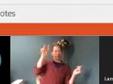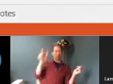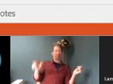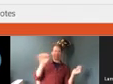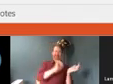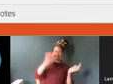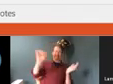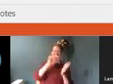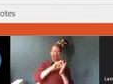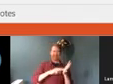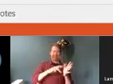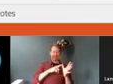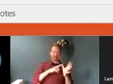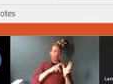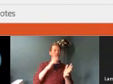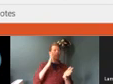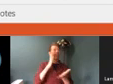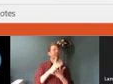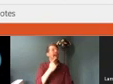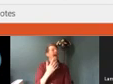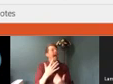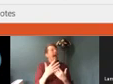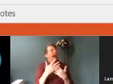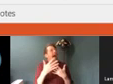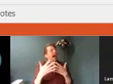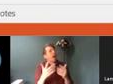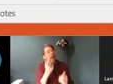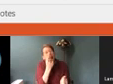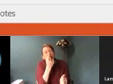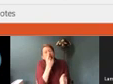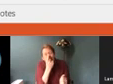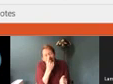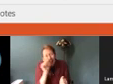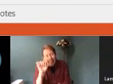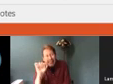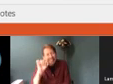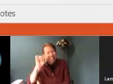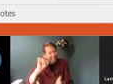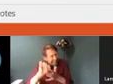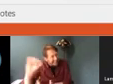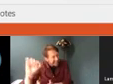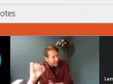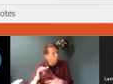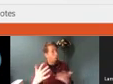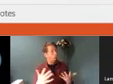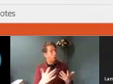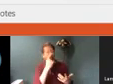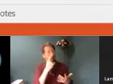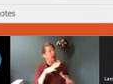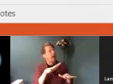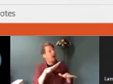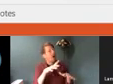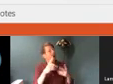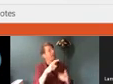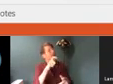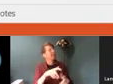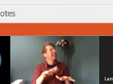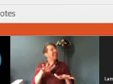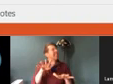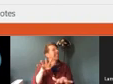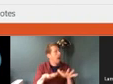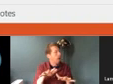say how likely this matches and how likely to have another person carrying these combinations, these unique